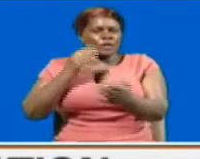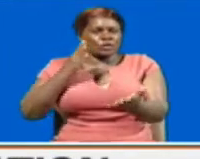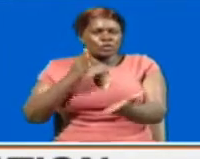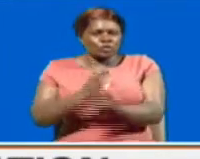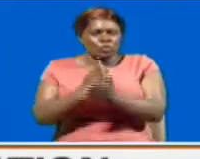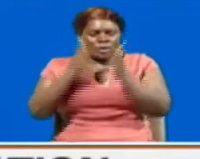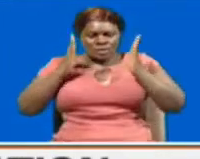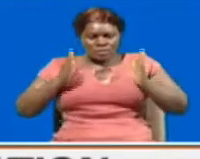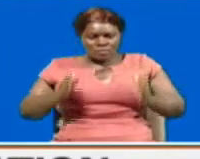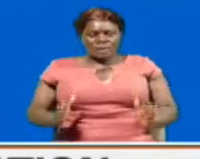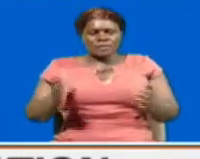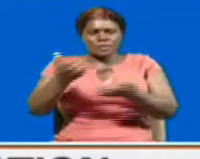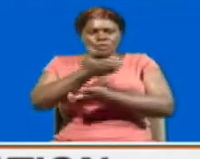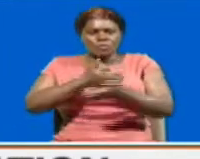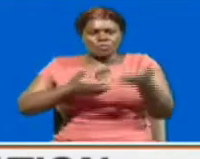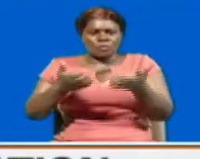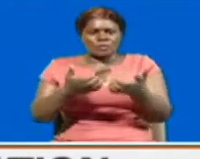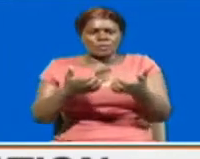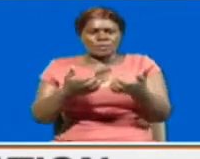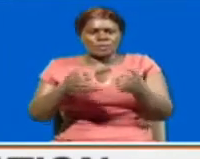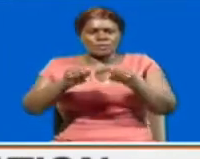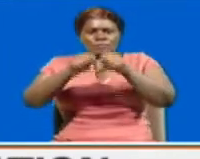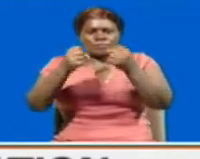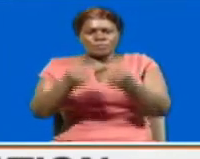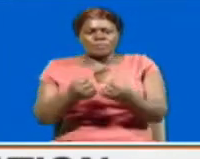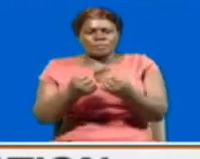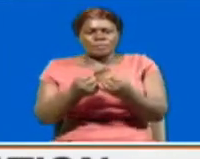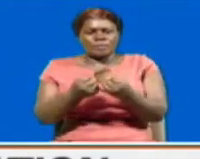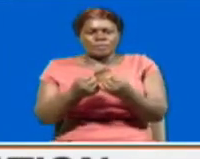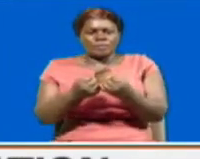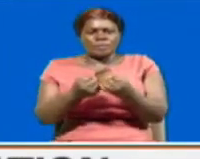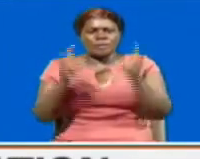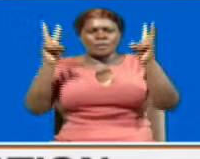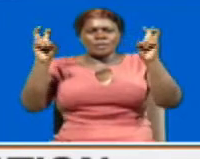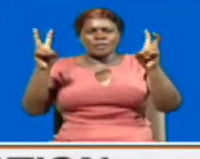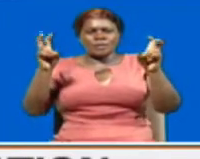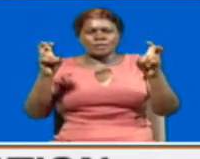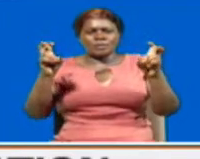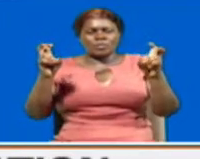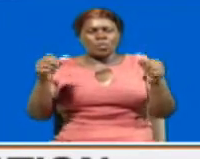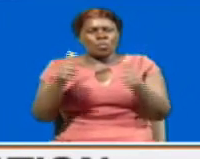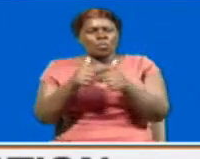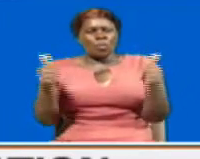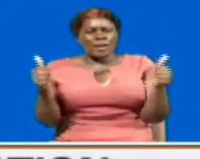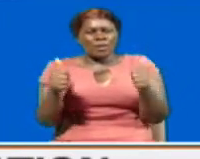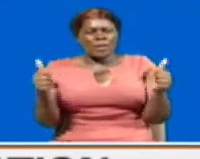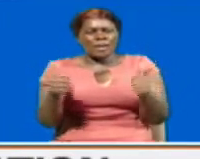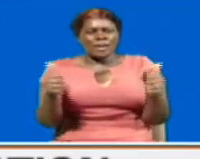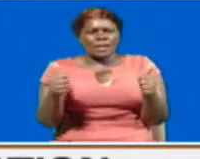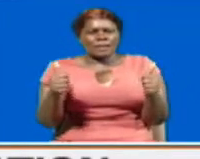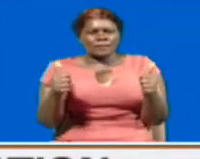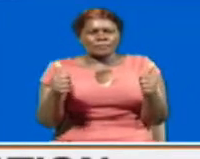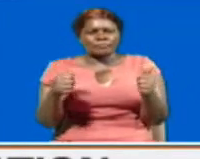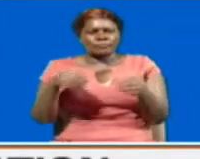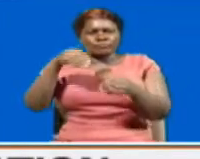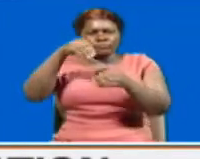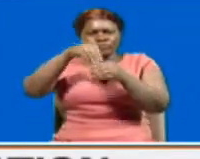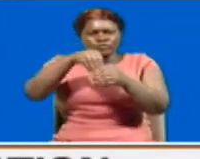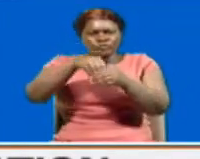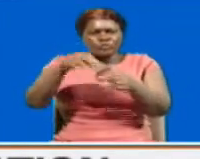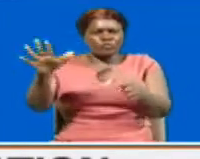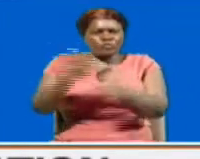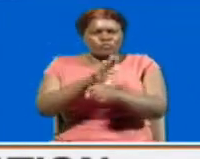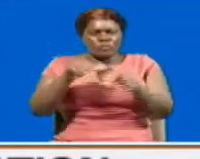that humanity's economic and ecological imperatives are effectively, coherently,